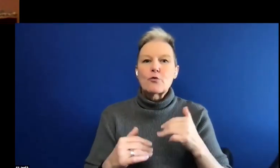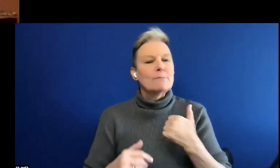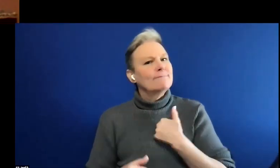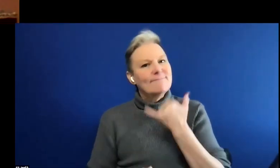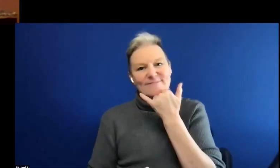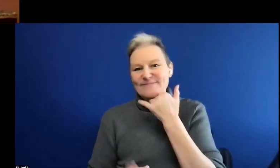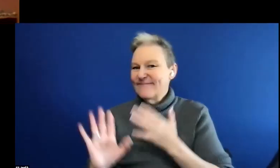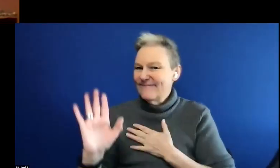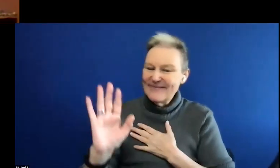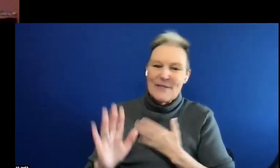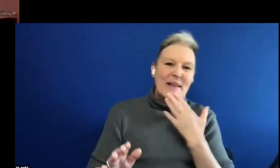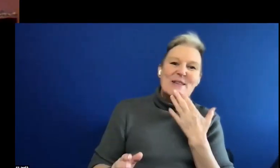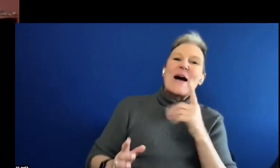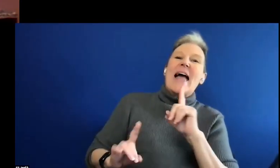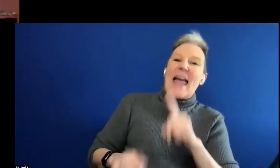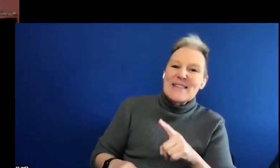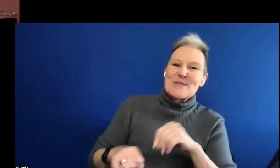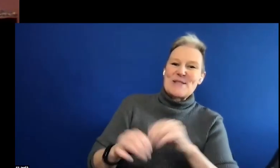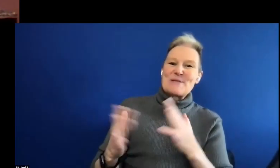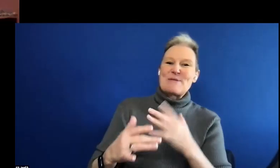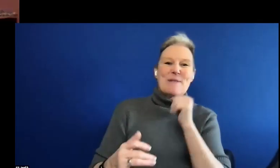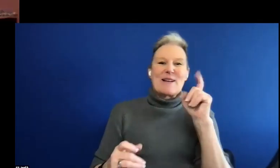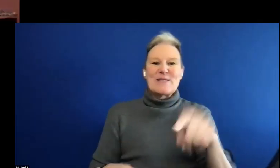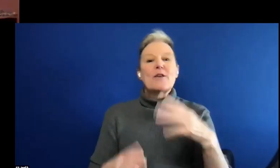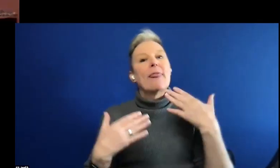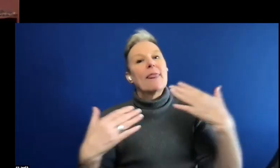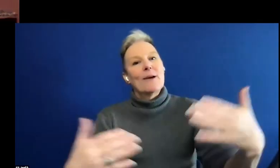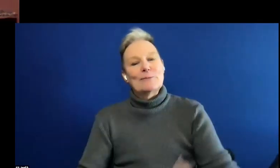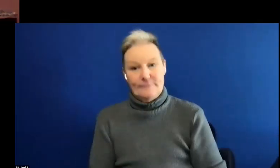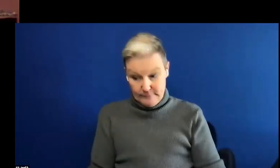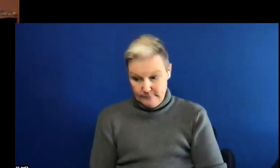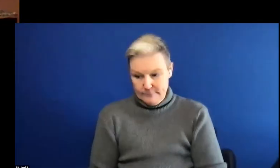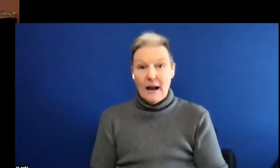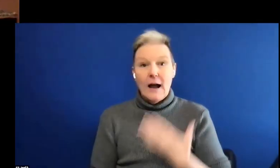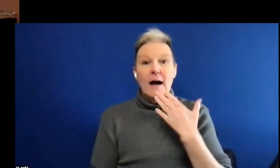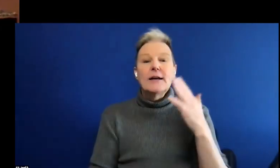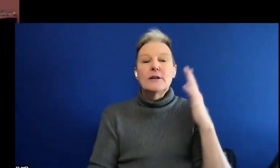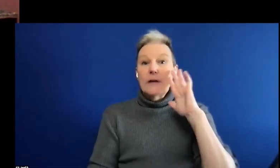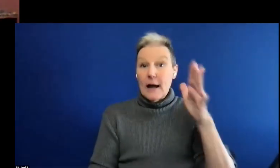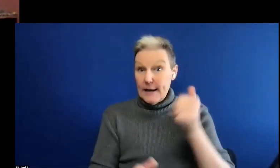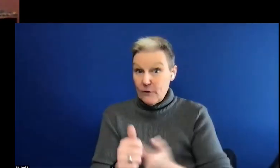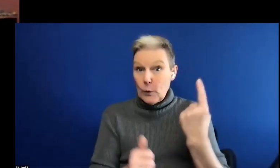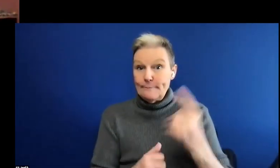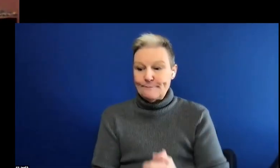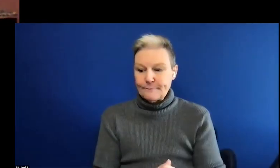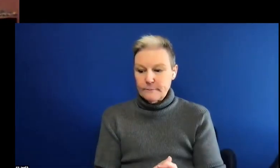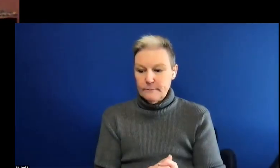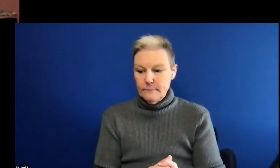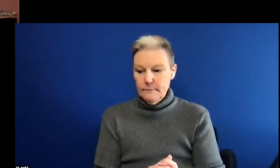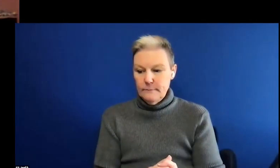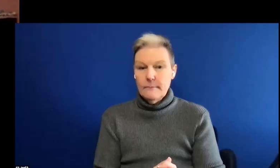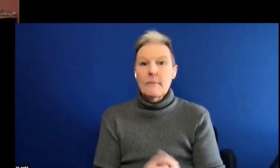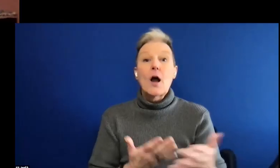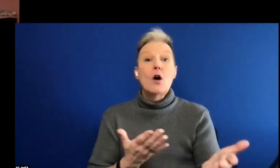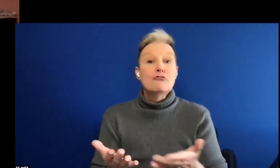sorry, yes, thank you. Any other answers in the room? Yes. Go ahead. Hi again, everyone. So I would say a